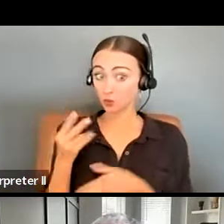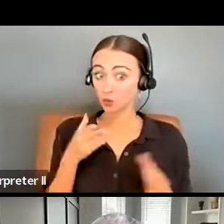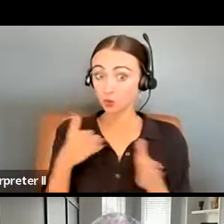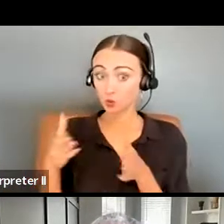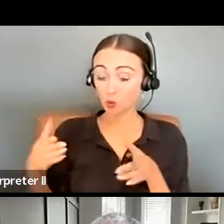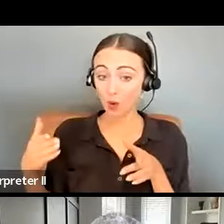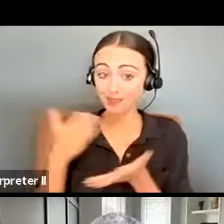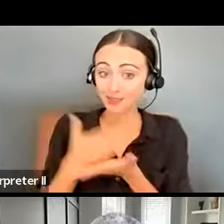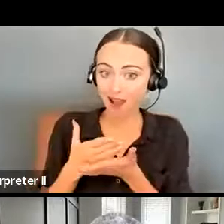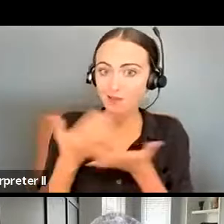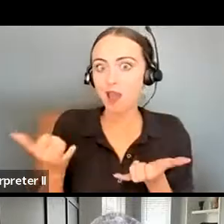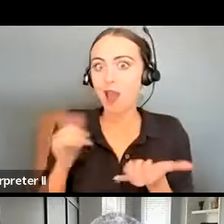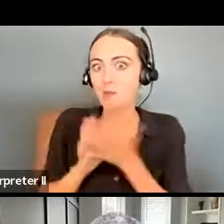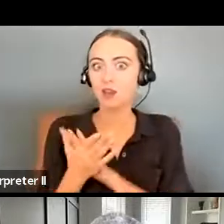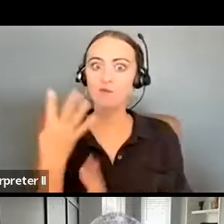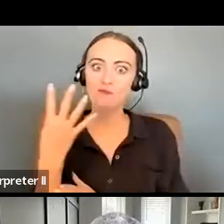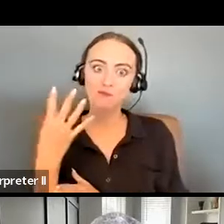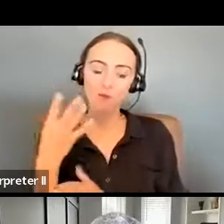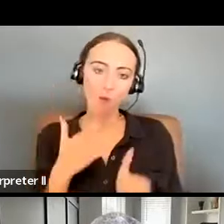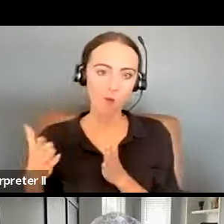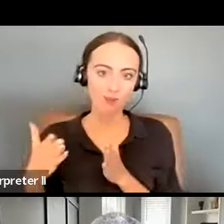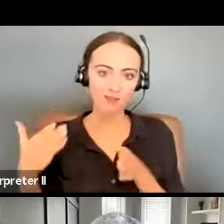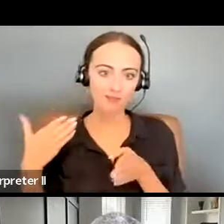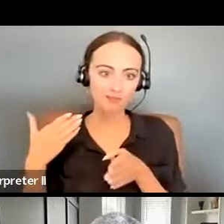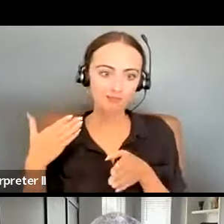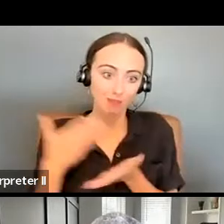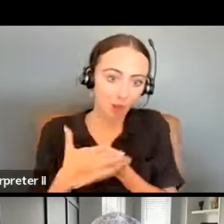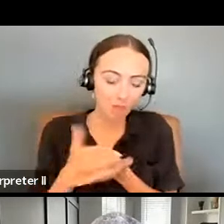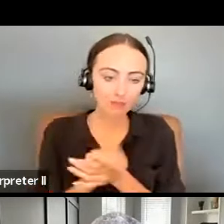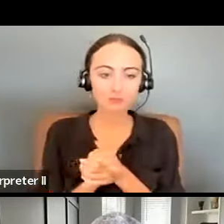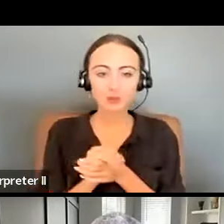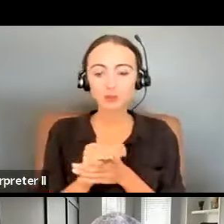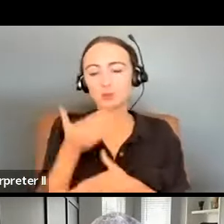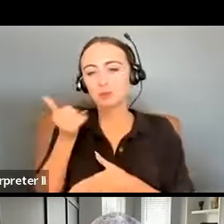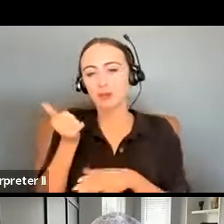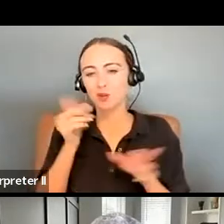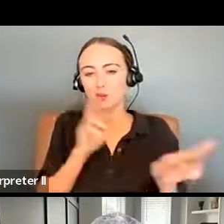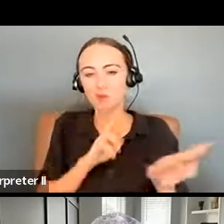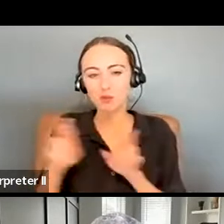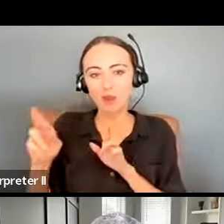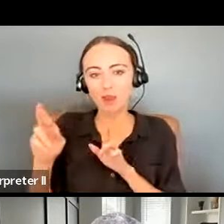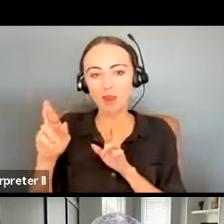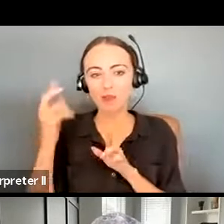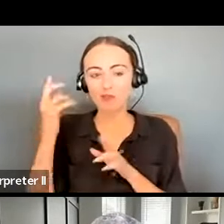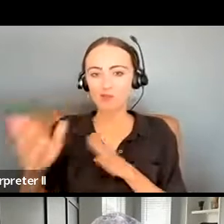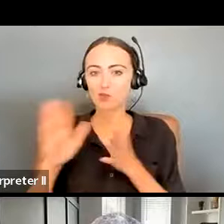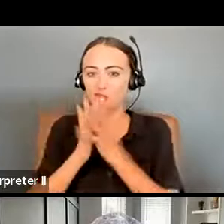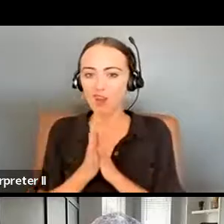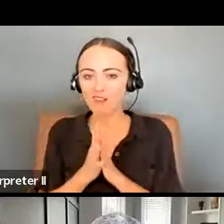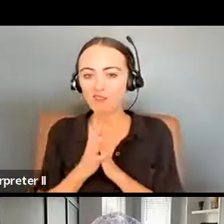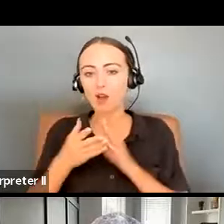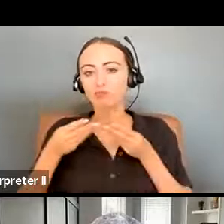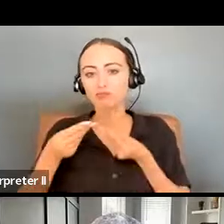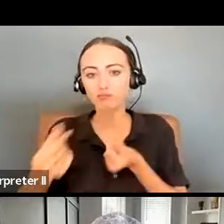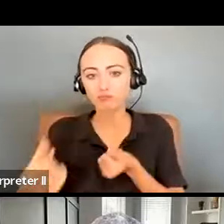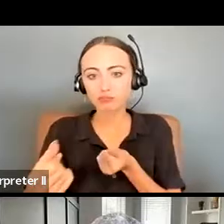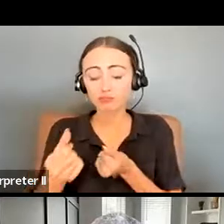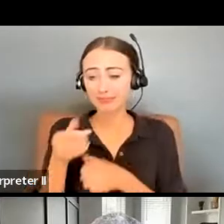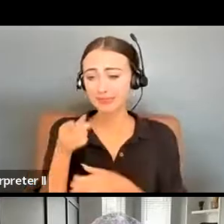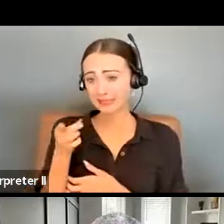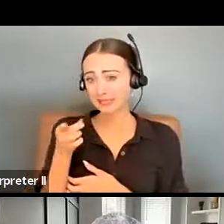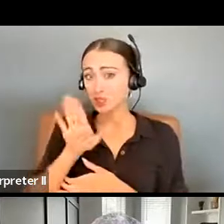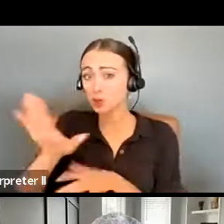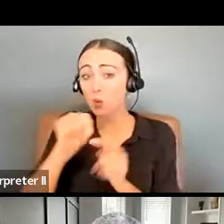issue of trying to get done to better prepare for traffic flow operation changes. Is that something